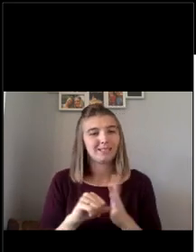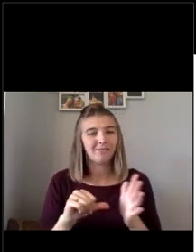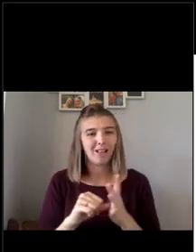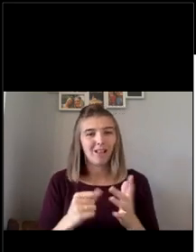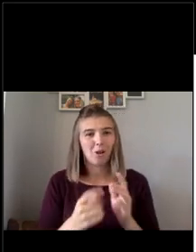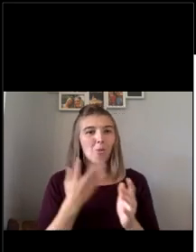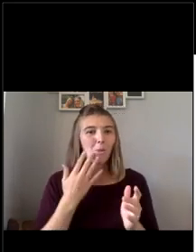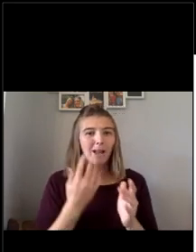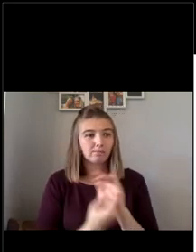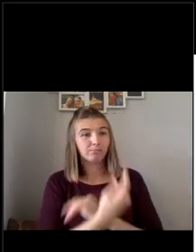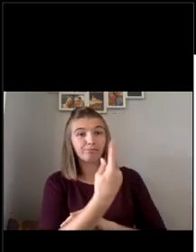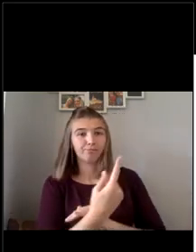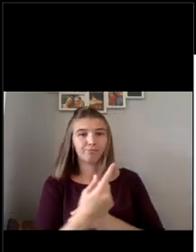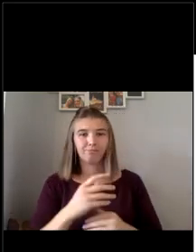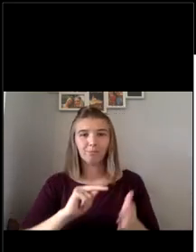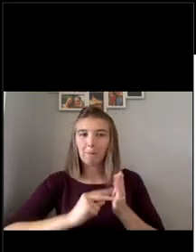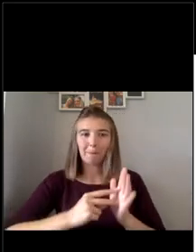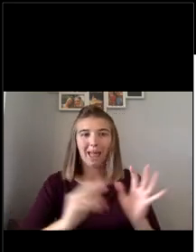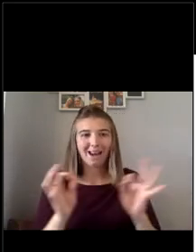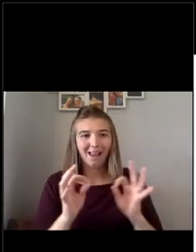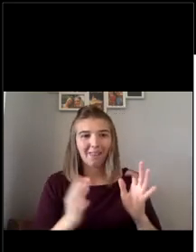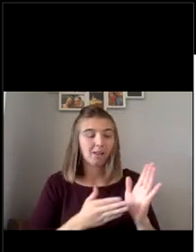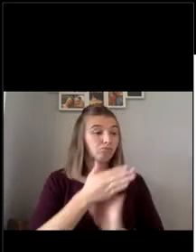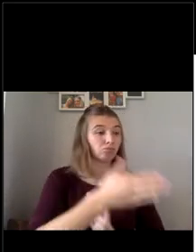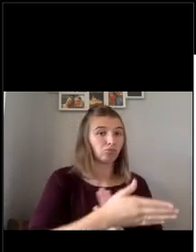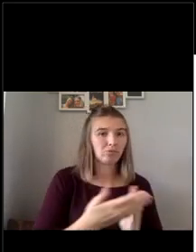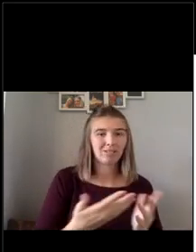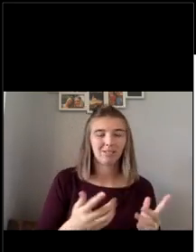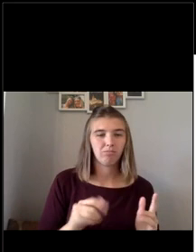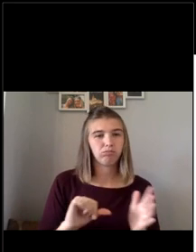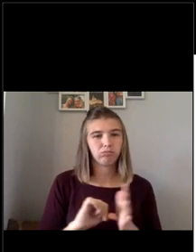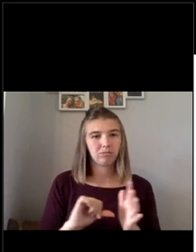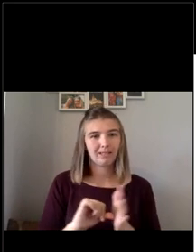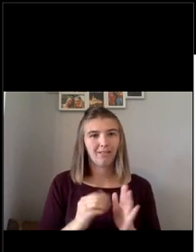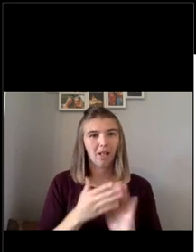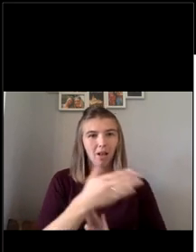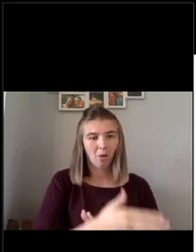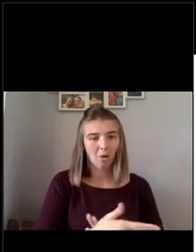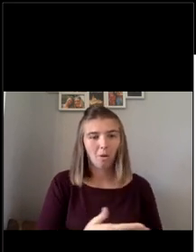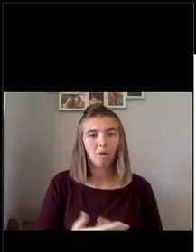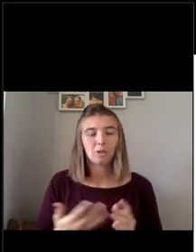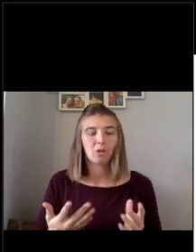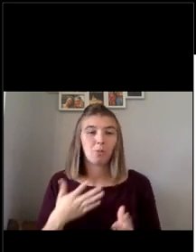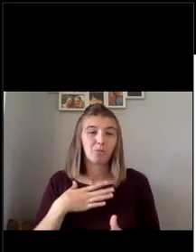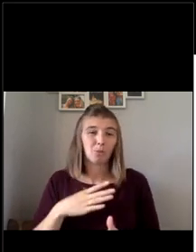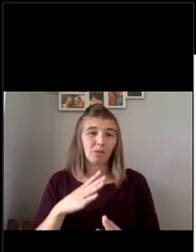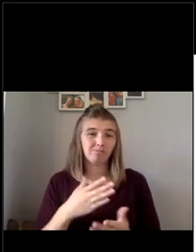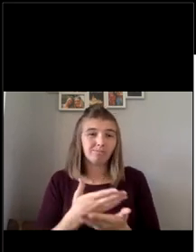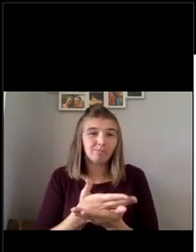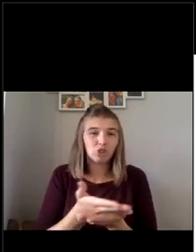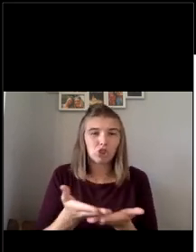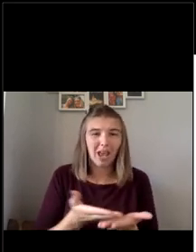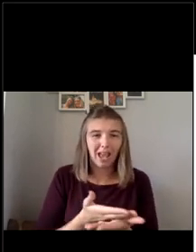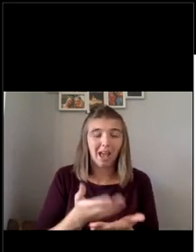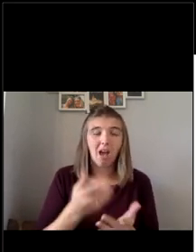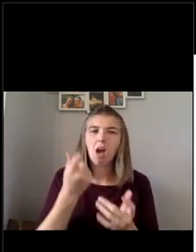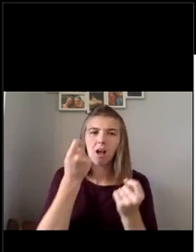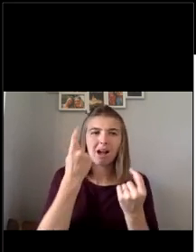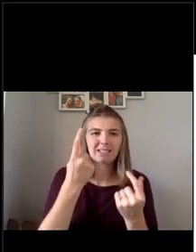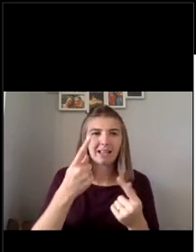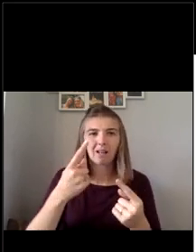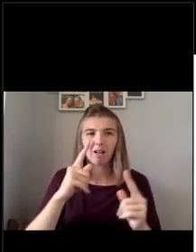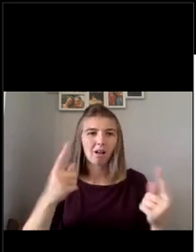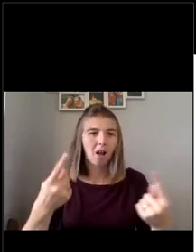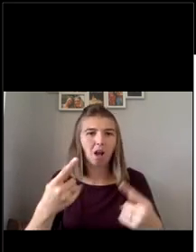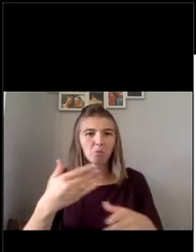So I want to share some of the things that have worked for me. I do acknowledge that this might not work for everybody, but I